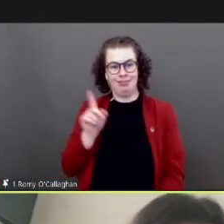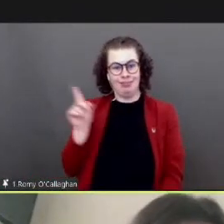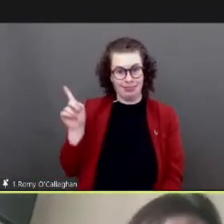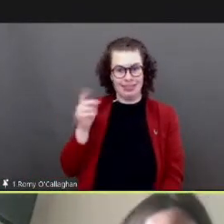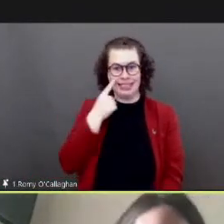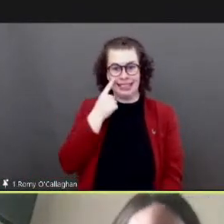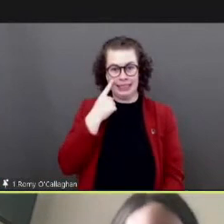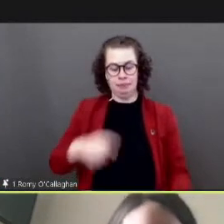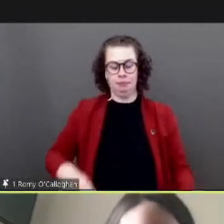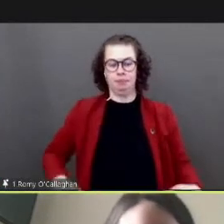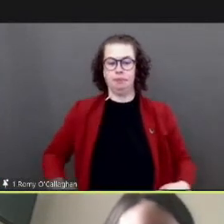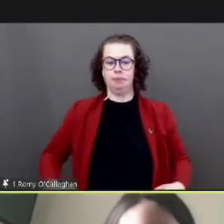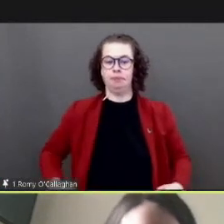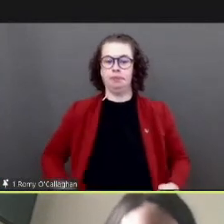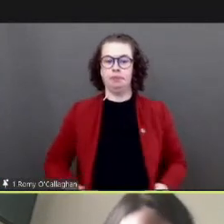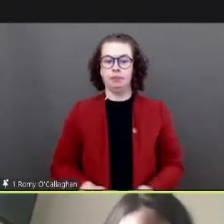framework